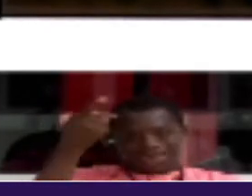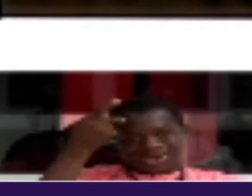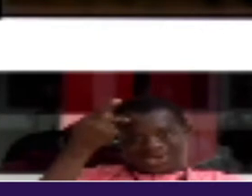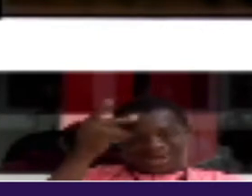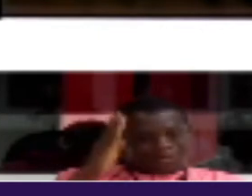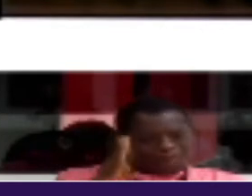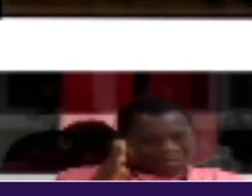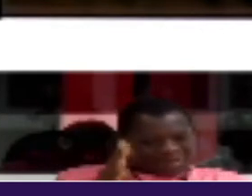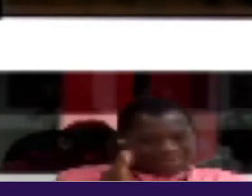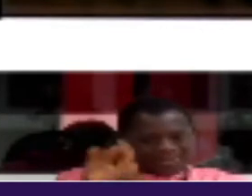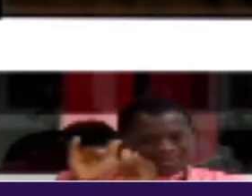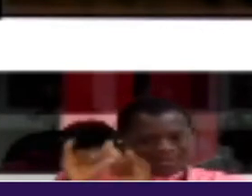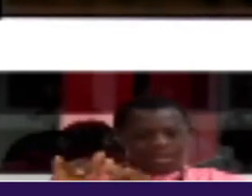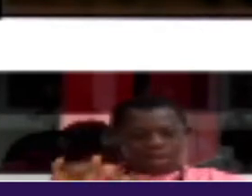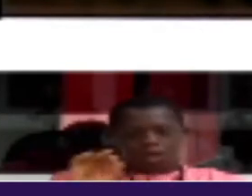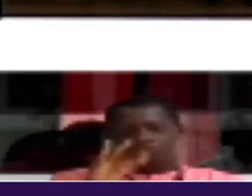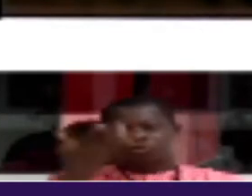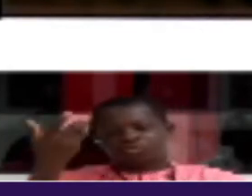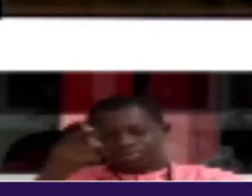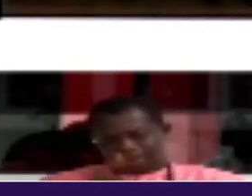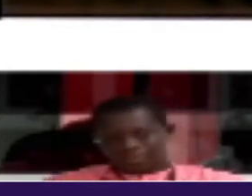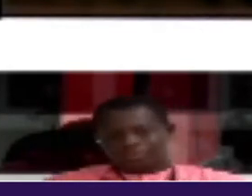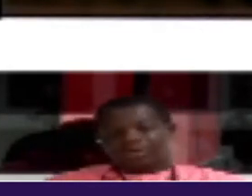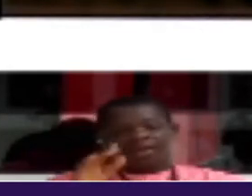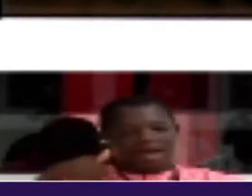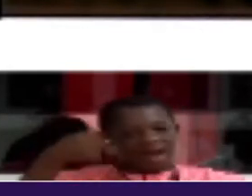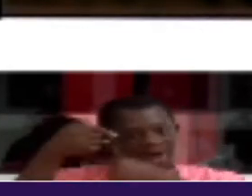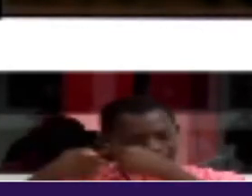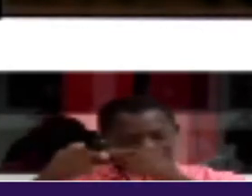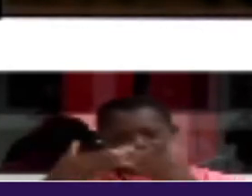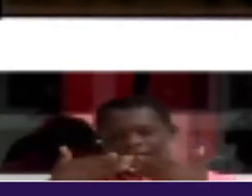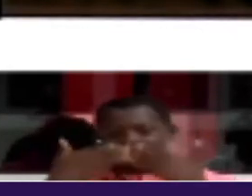permanent for a while till further notice.